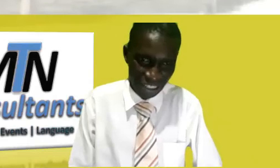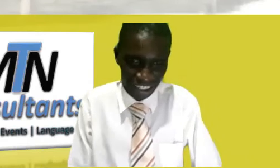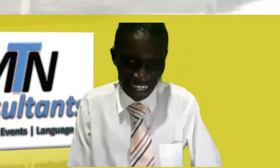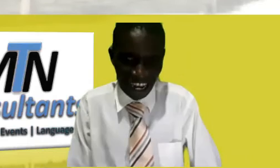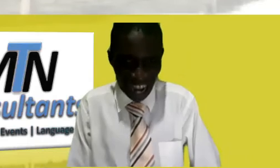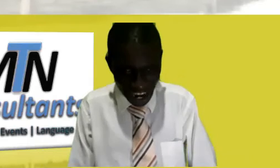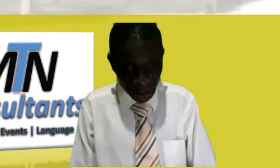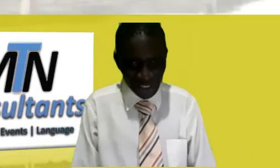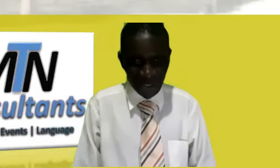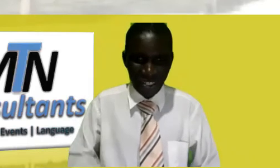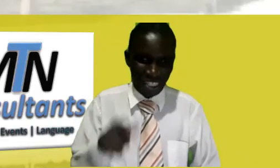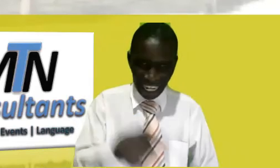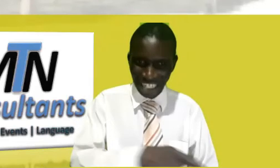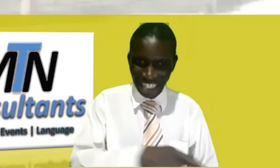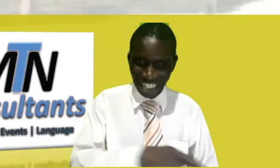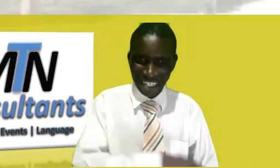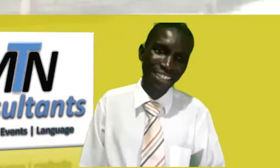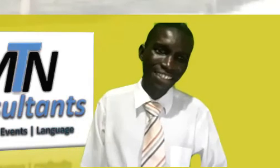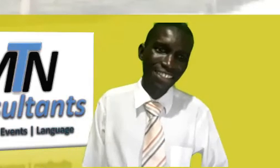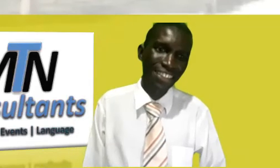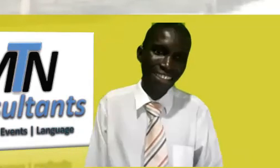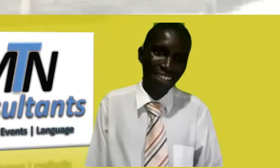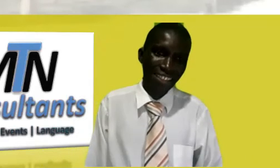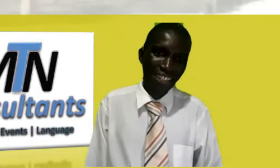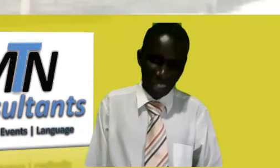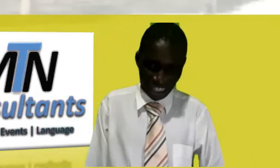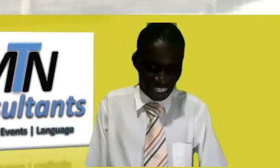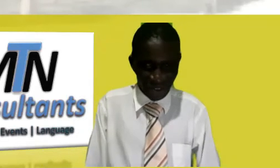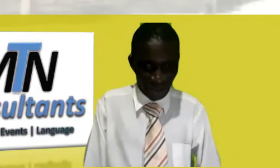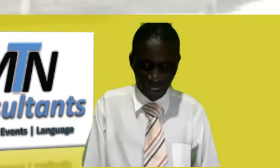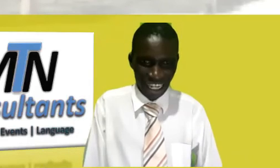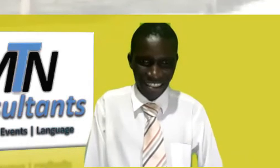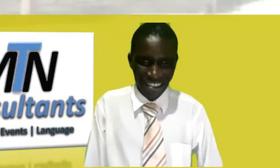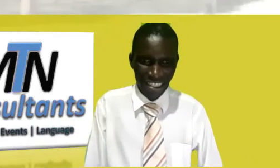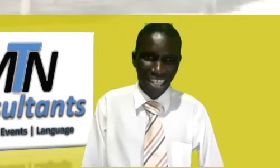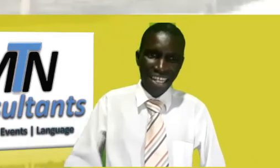deaf person, I want you to start a conversation with these